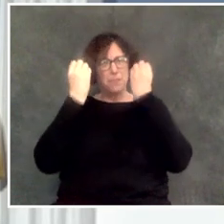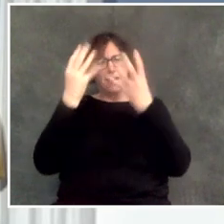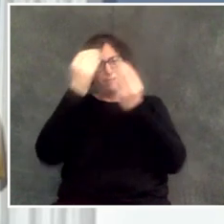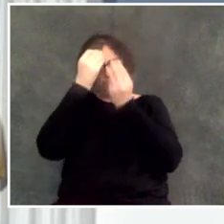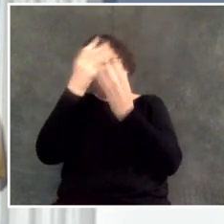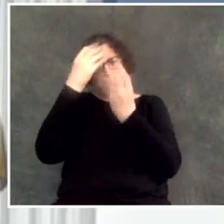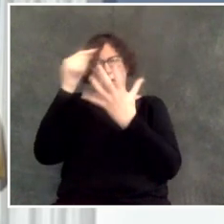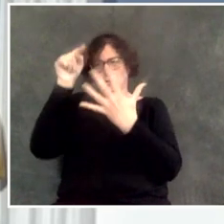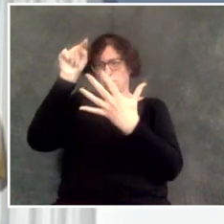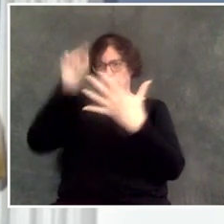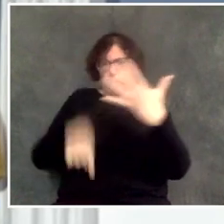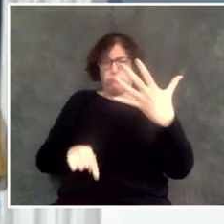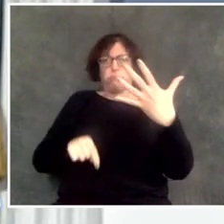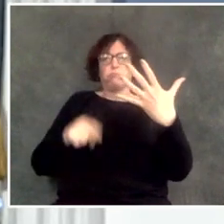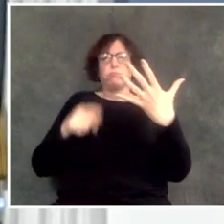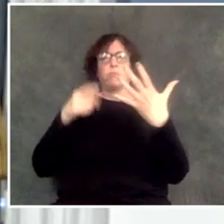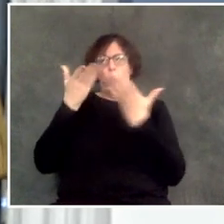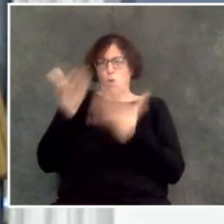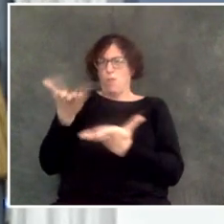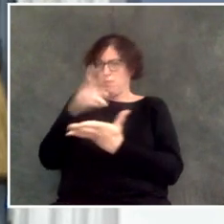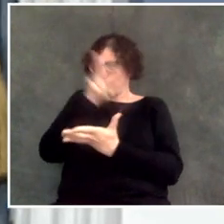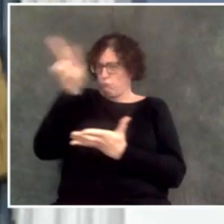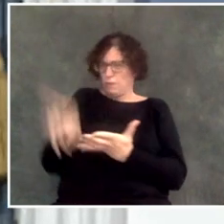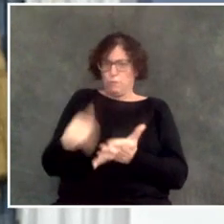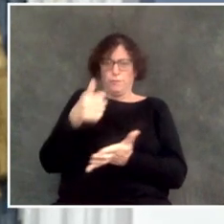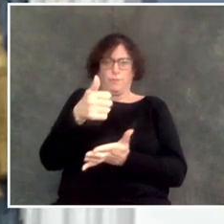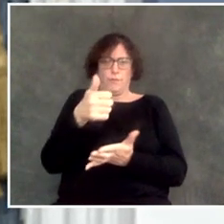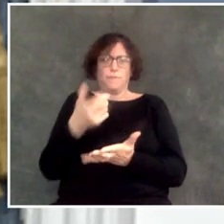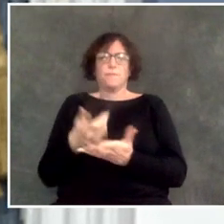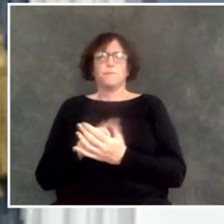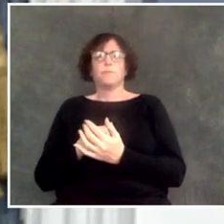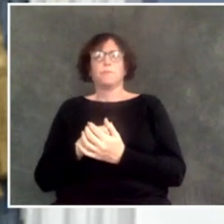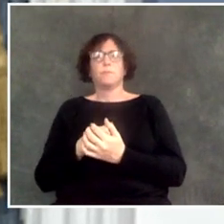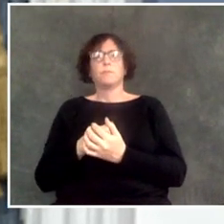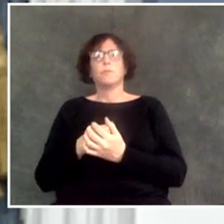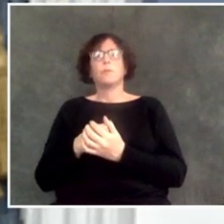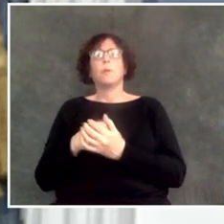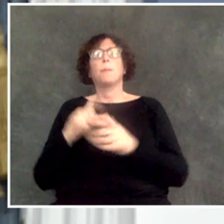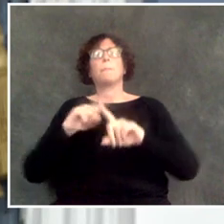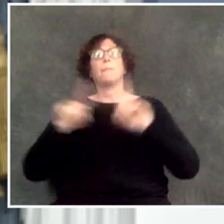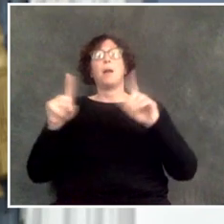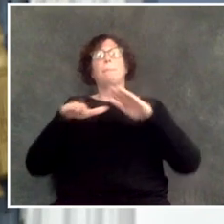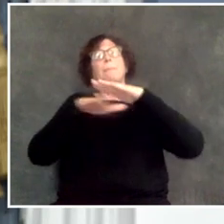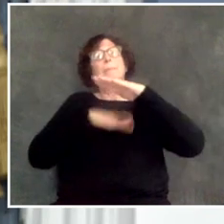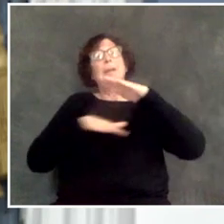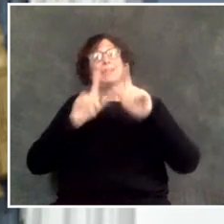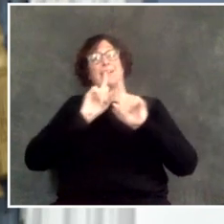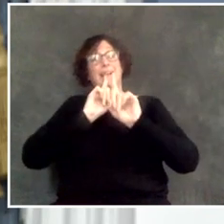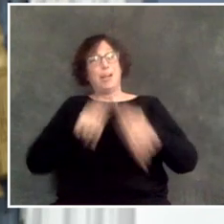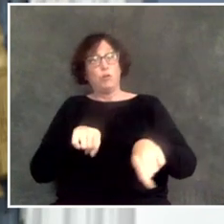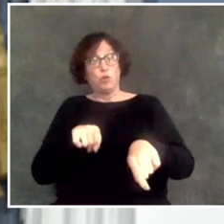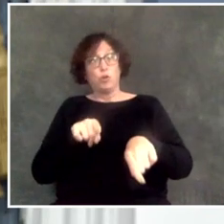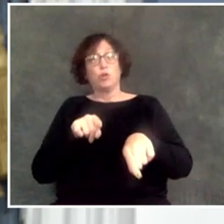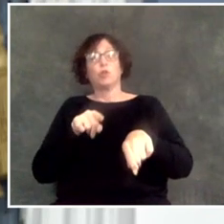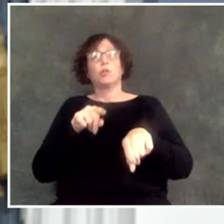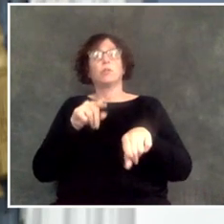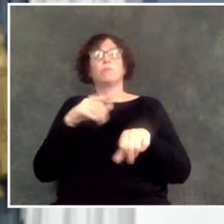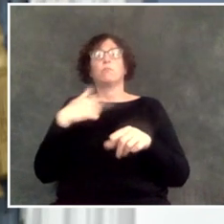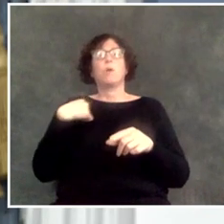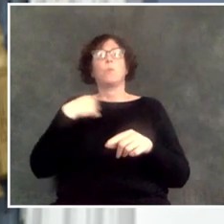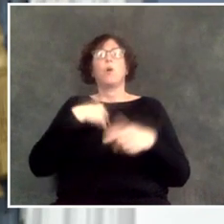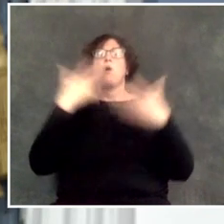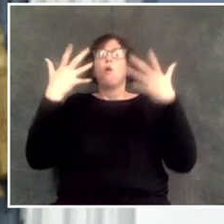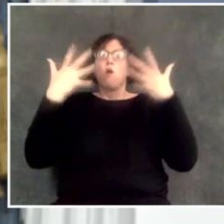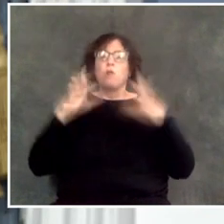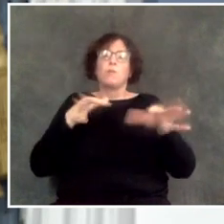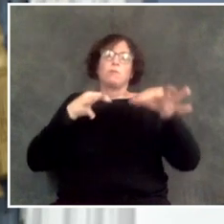COVID-19 status. But the bottom line is that we have shared with New Yorkers that when we have widespread